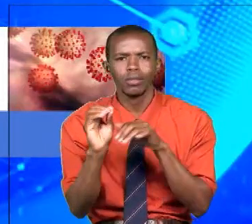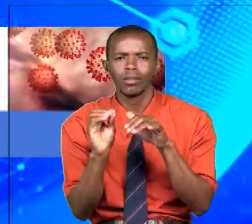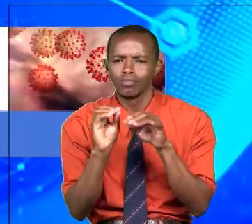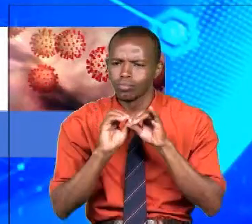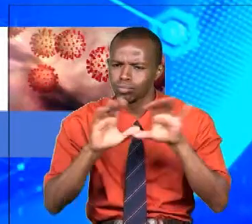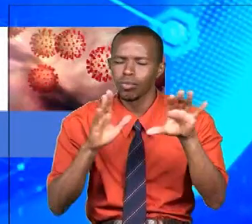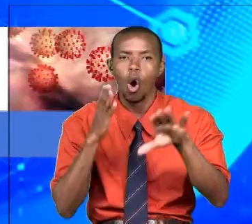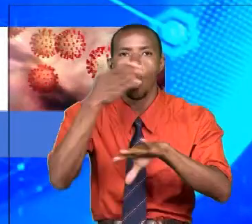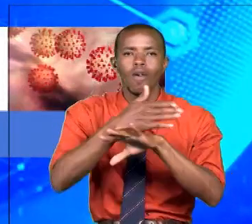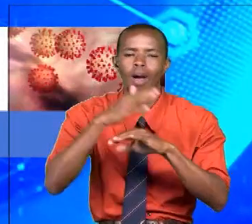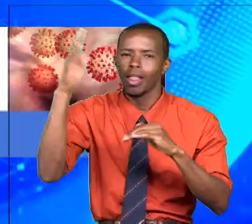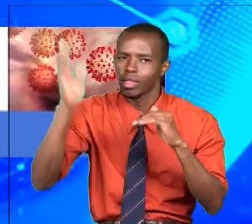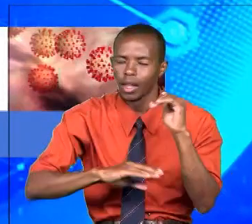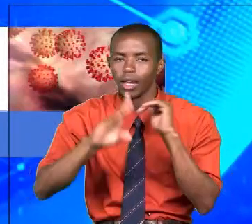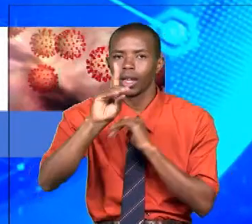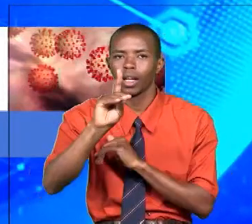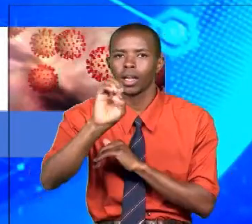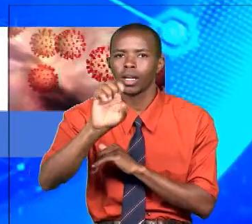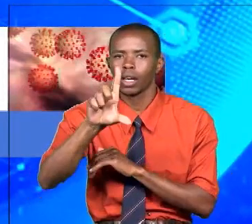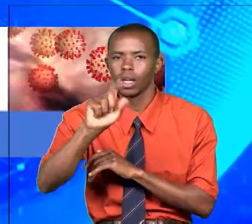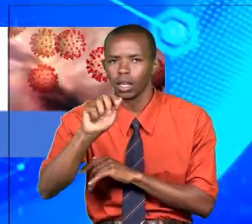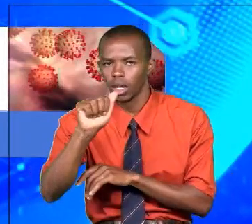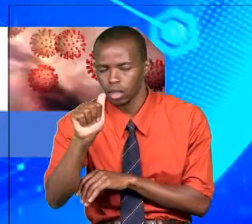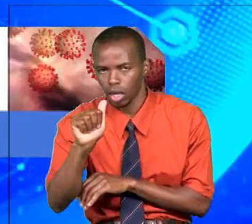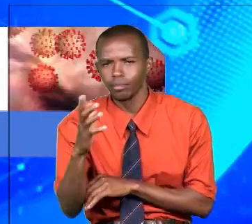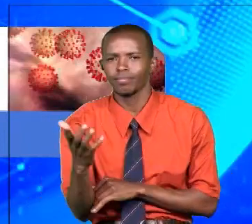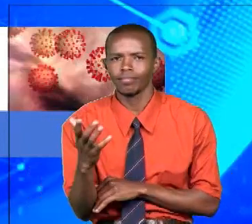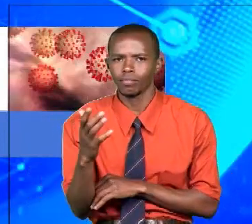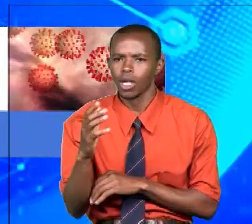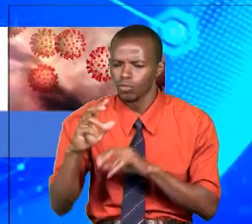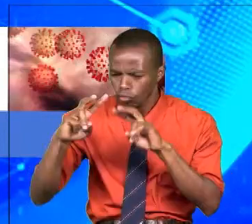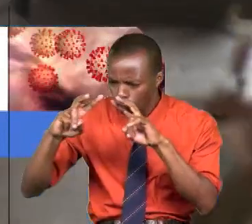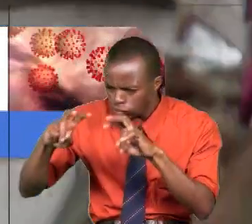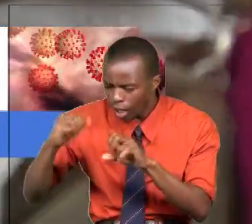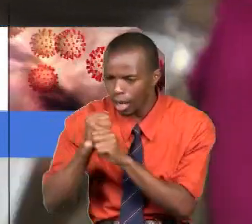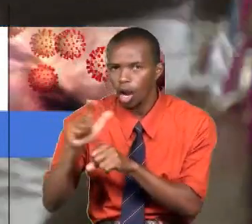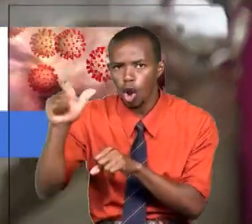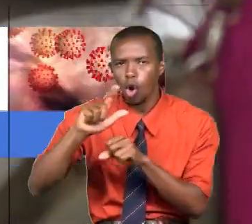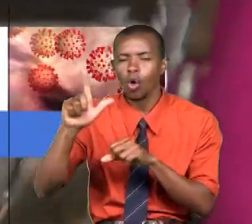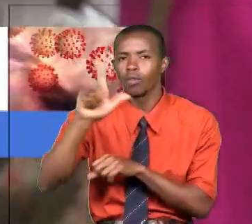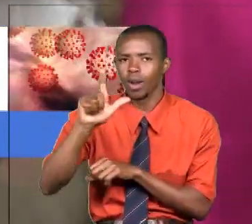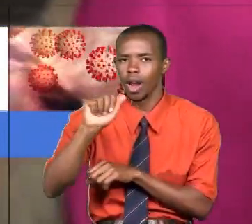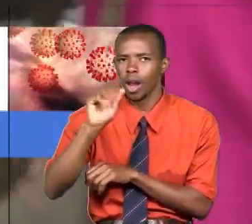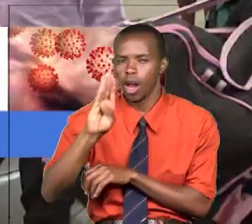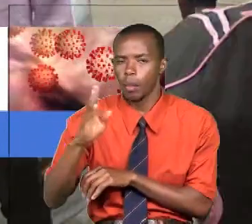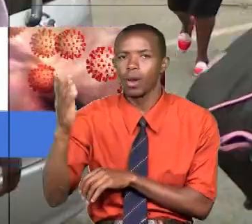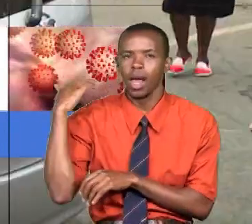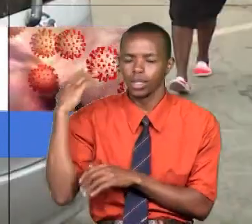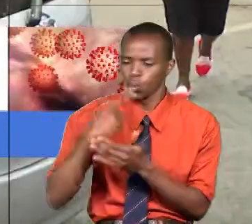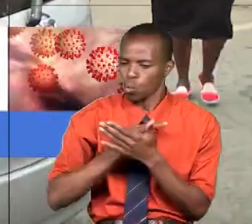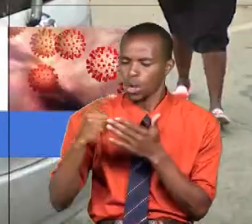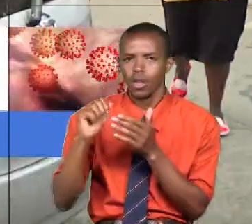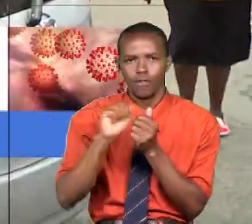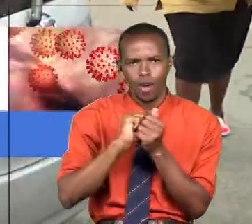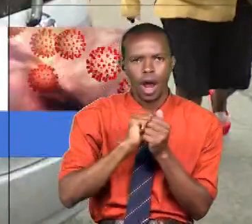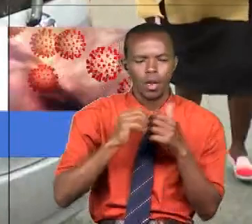as the predominant strain in the country. Our genomic sequencing conducted by local laboratories on Friday last week found that all the samples